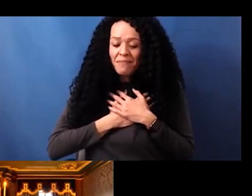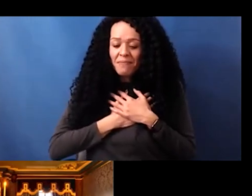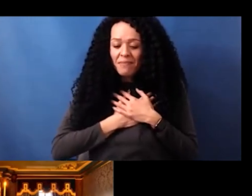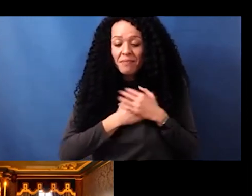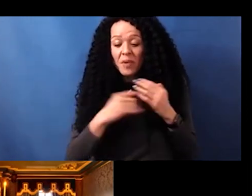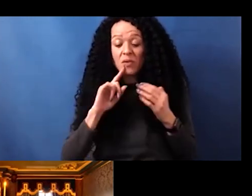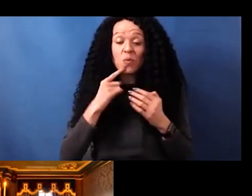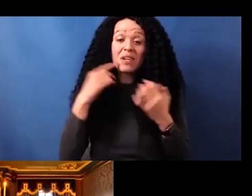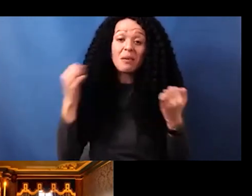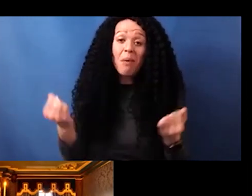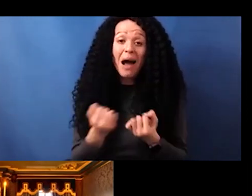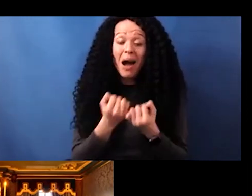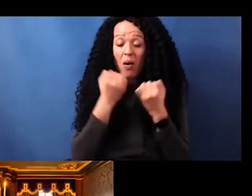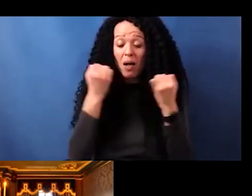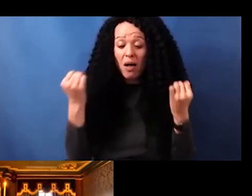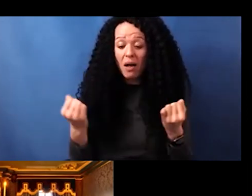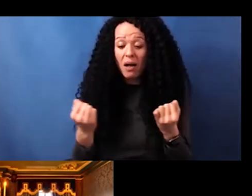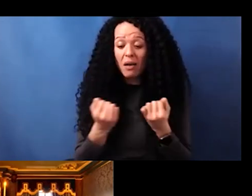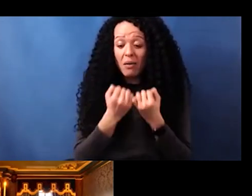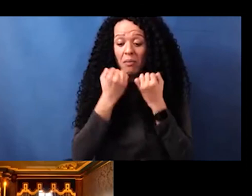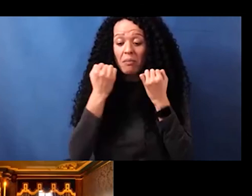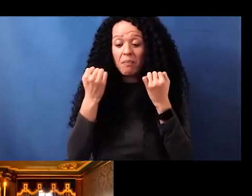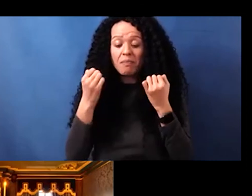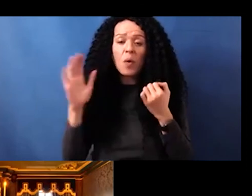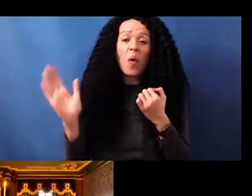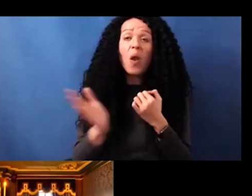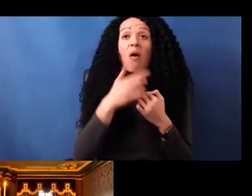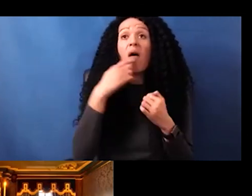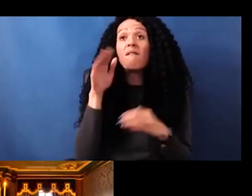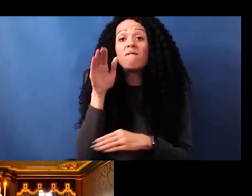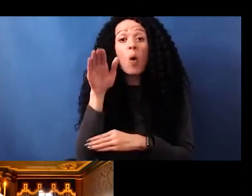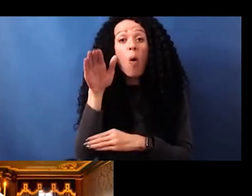sweet part that o'er a